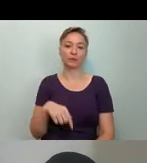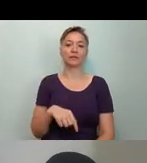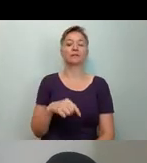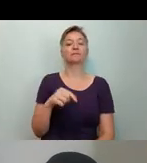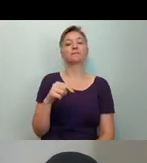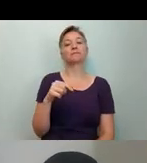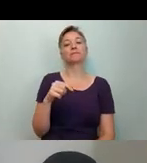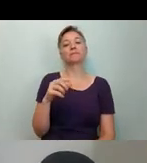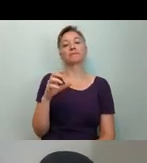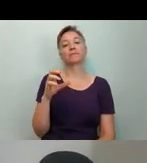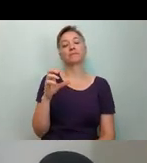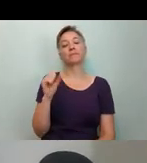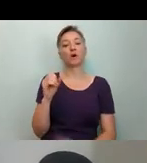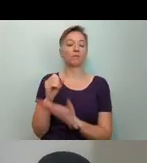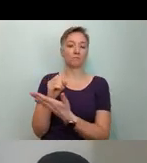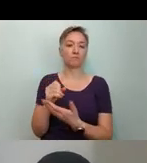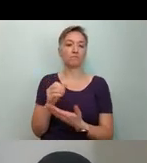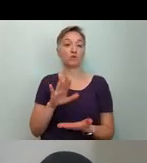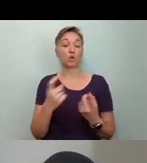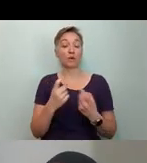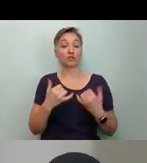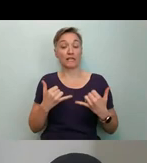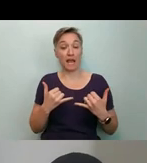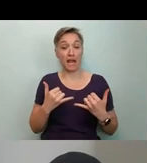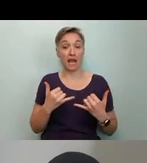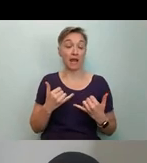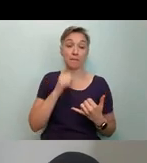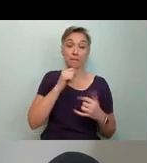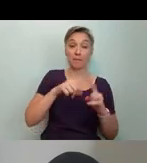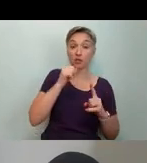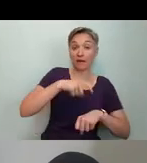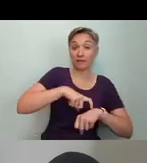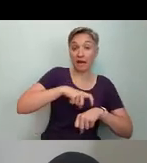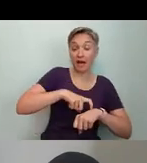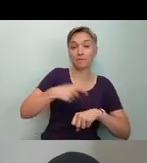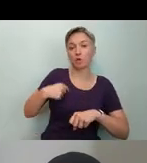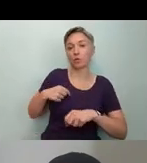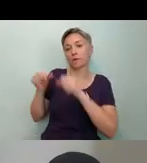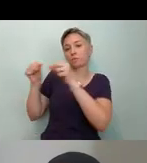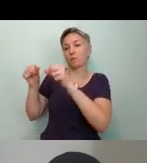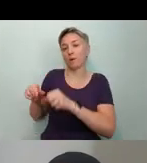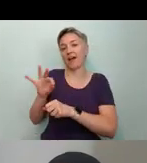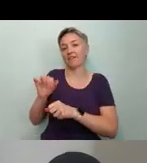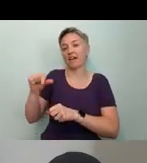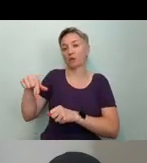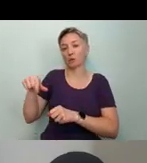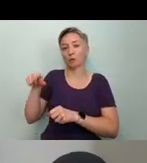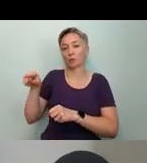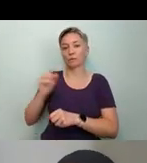today, though we may not have time to answer them here, we do continue to post FAQs on our website as